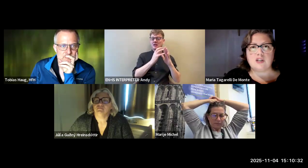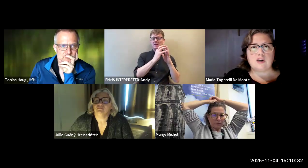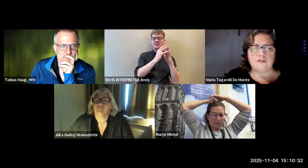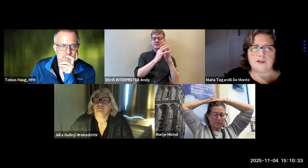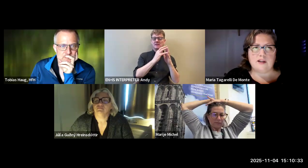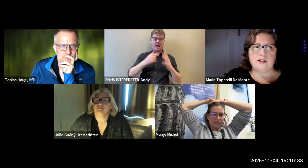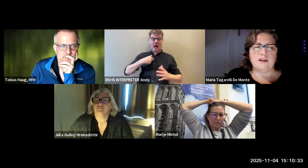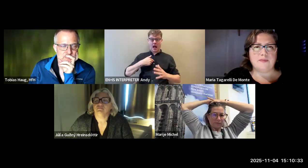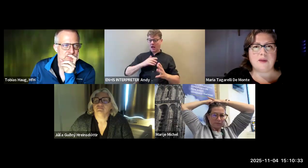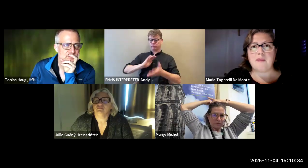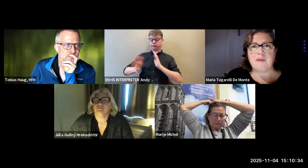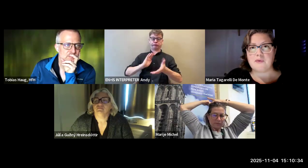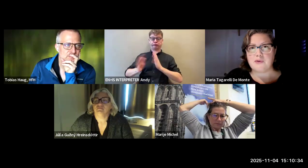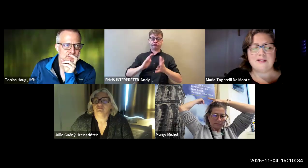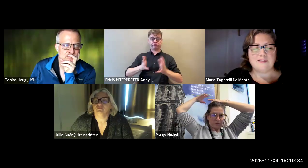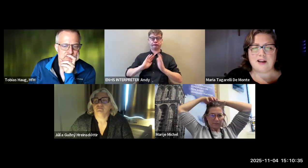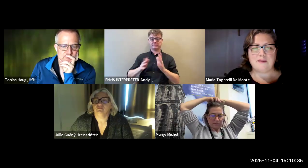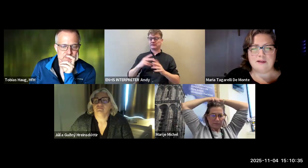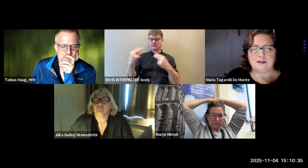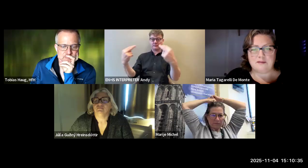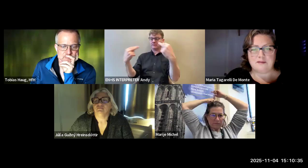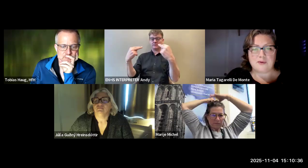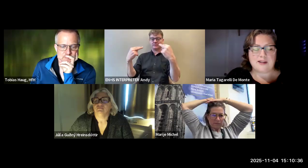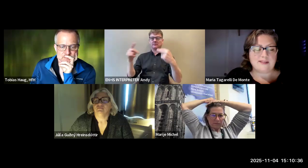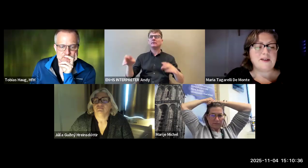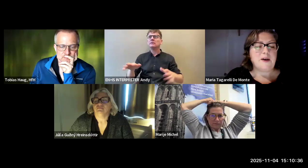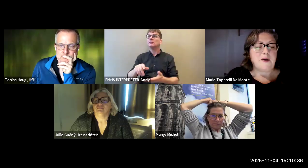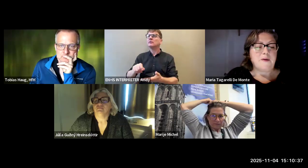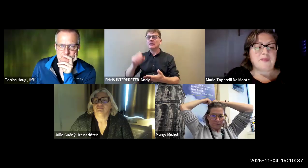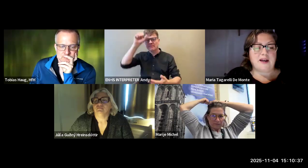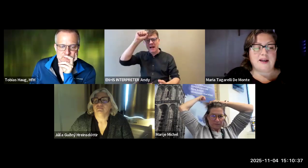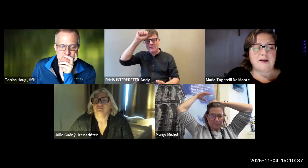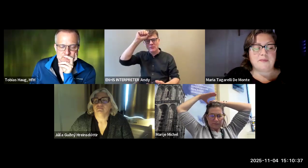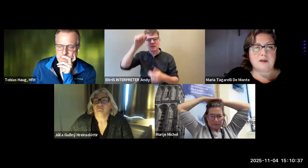the logic of memory, of time memory, yes,